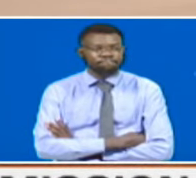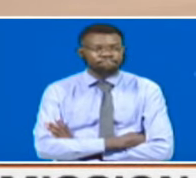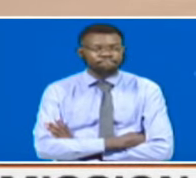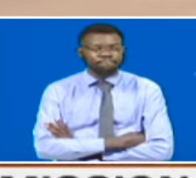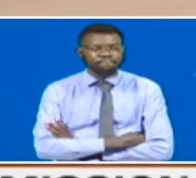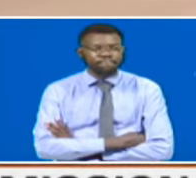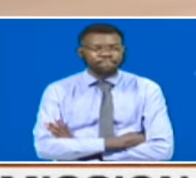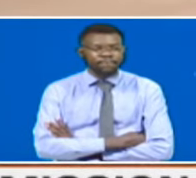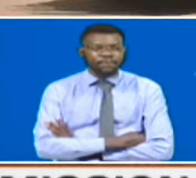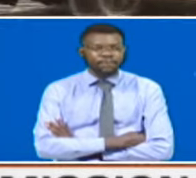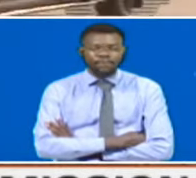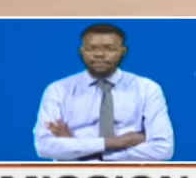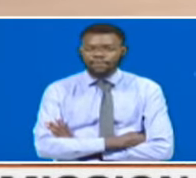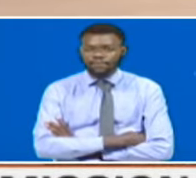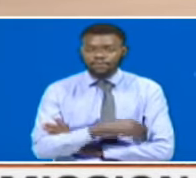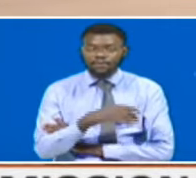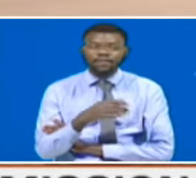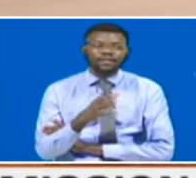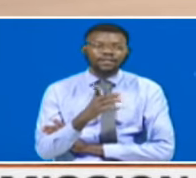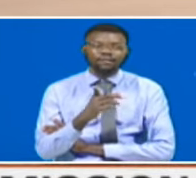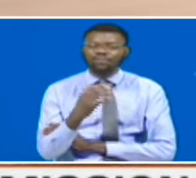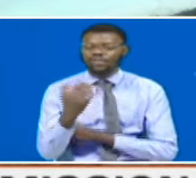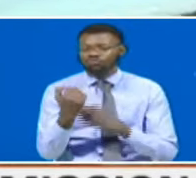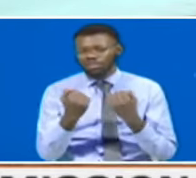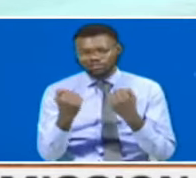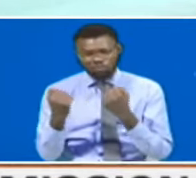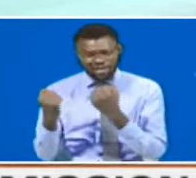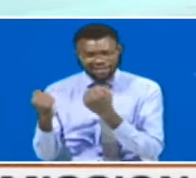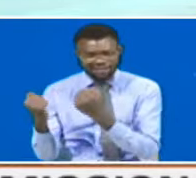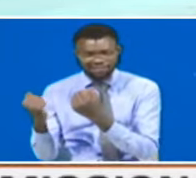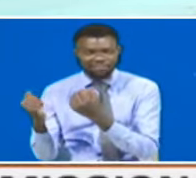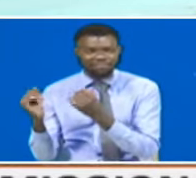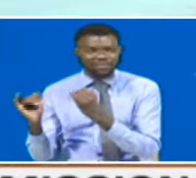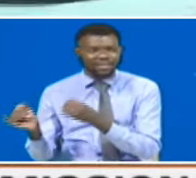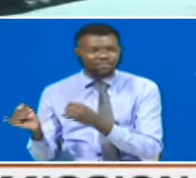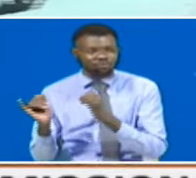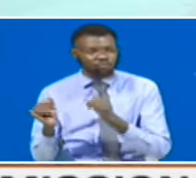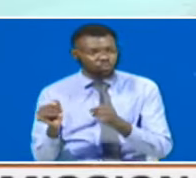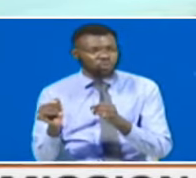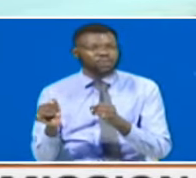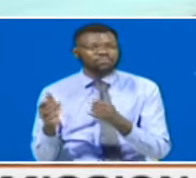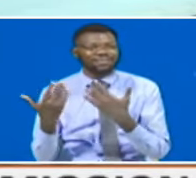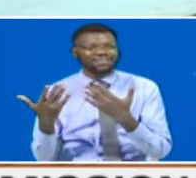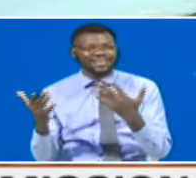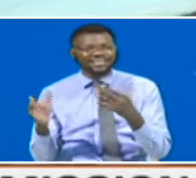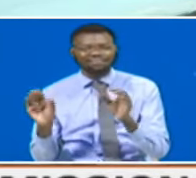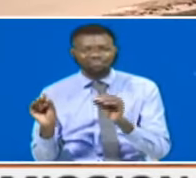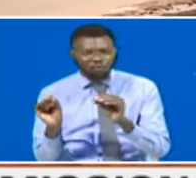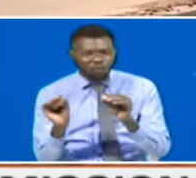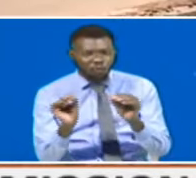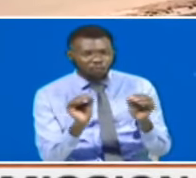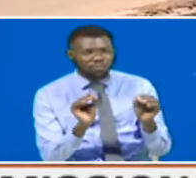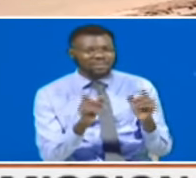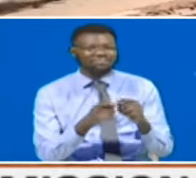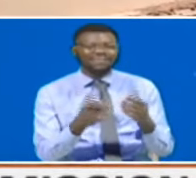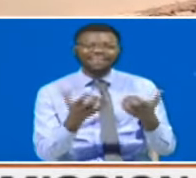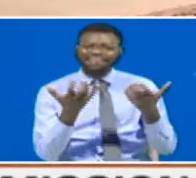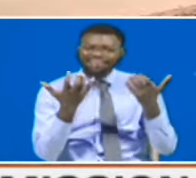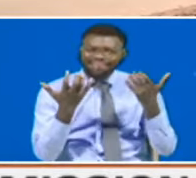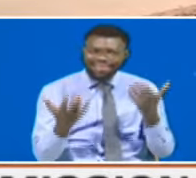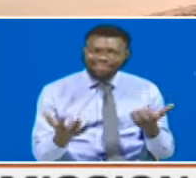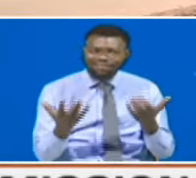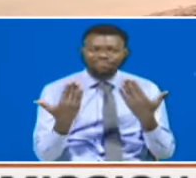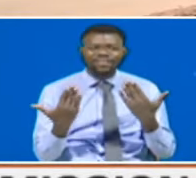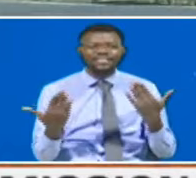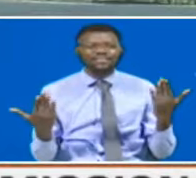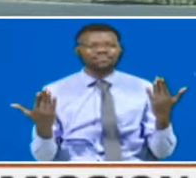Transport runs the world, with companies and individuals moving everything from perishable goods and products to heavy equipment and